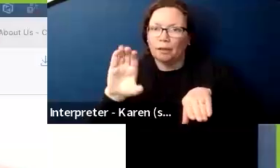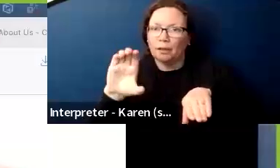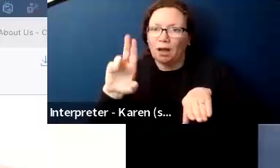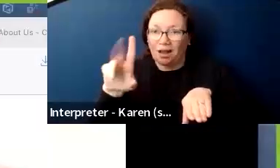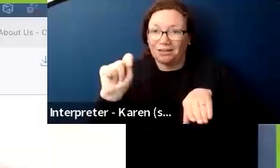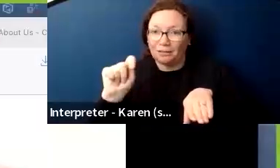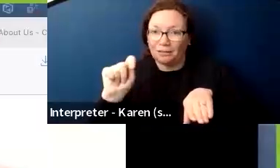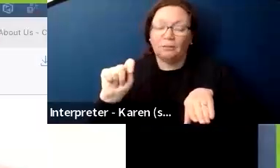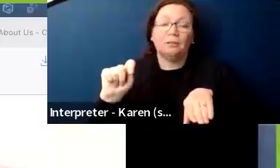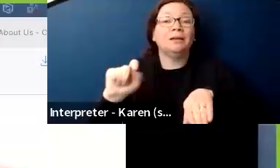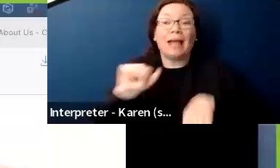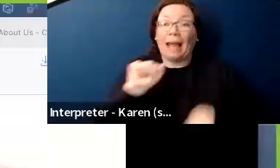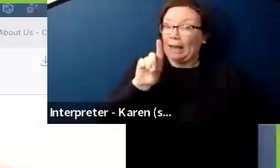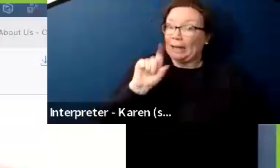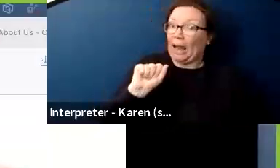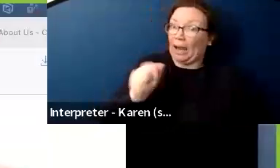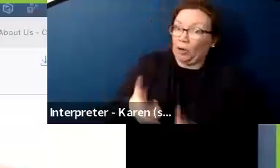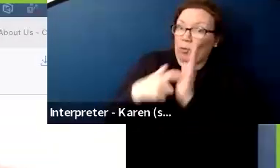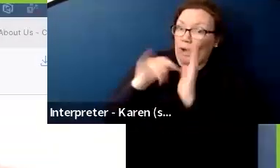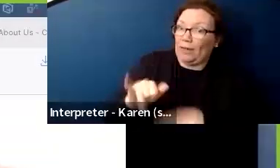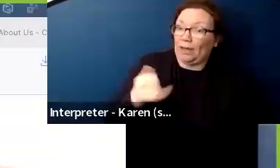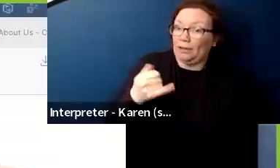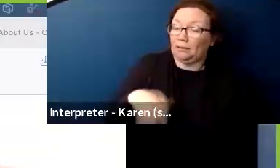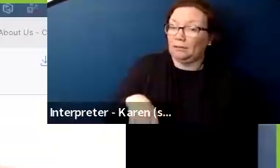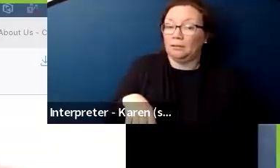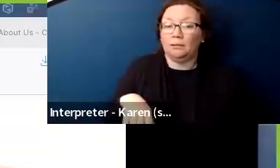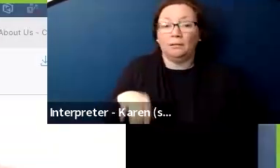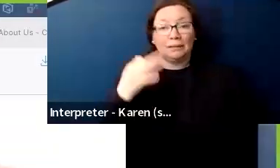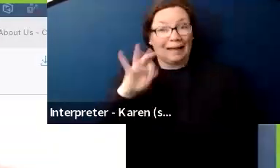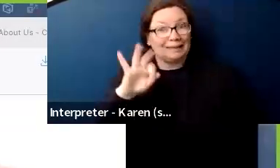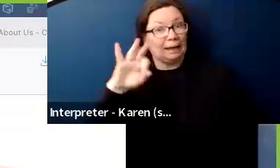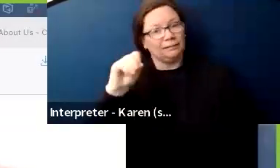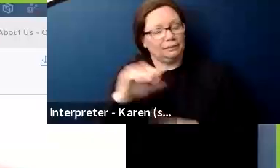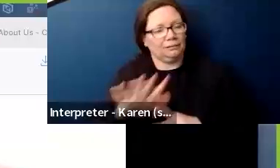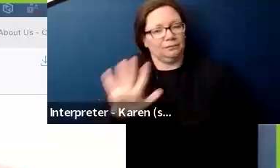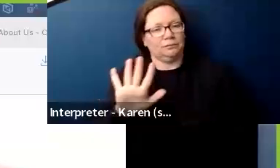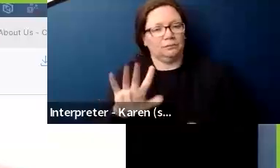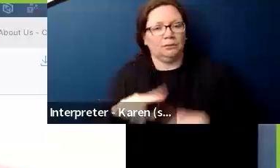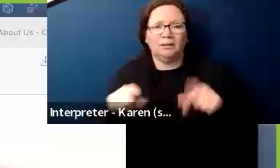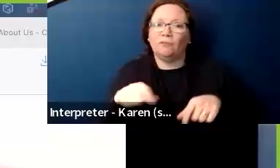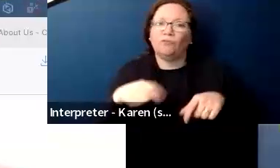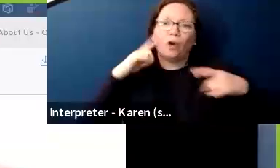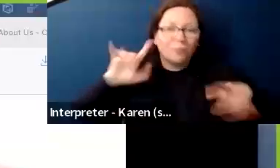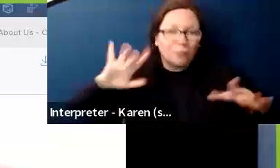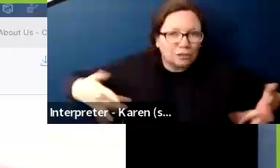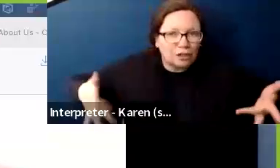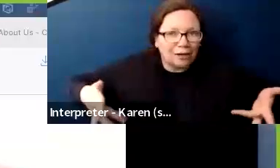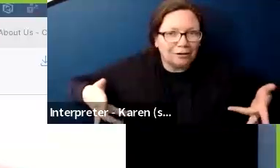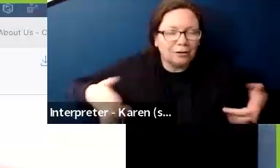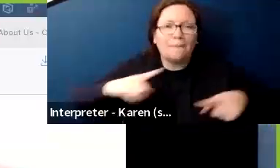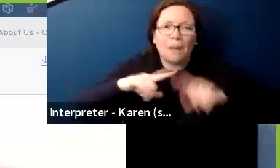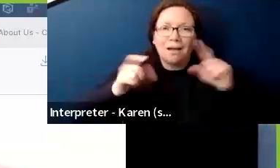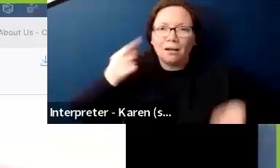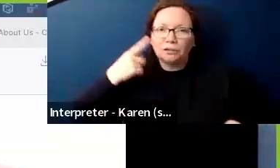in 1990. Yeah, so for wheelchairs, but if you've ever been walking a stroller or a shopping cart or anything else, or